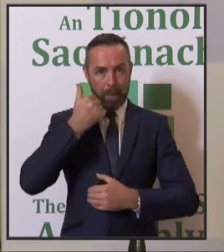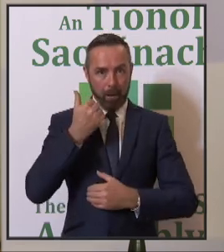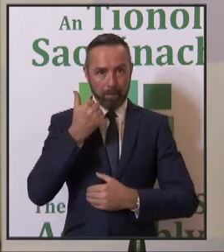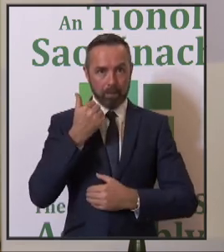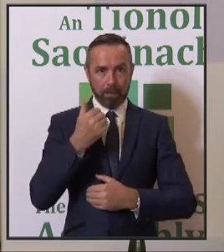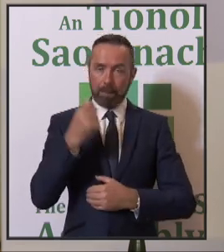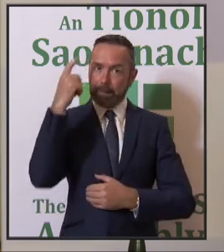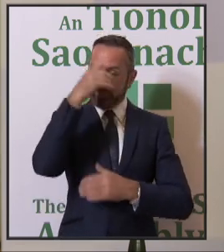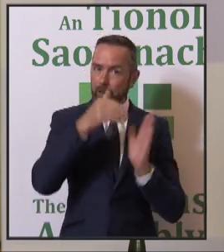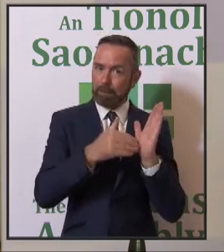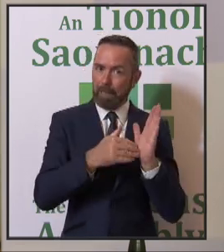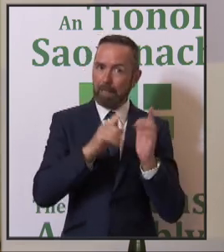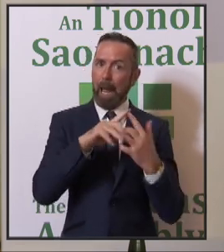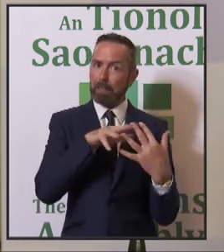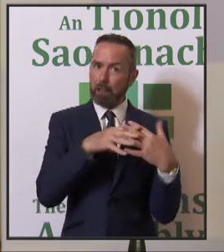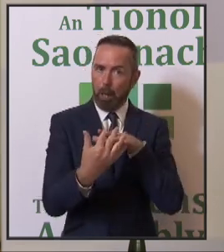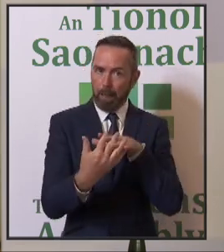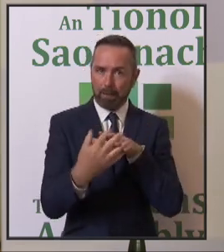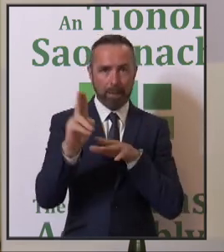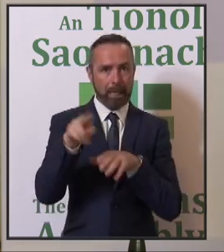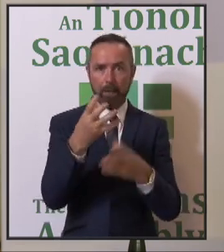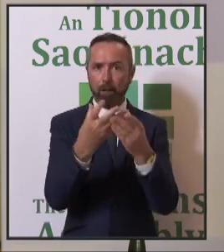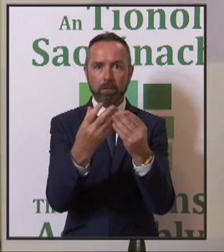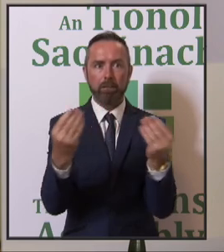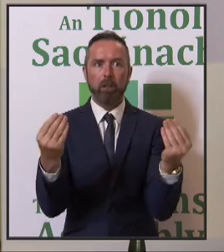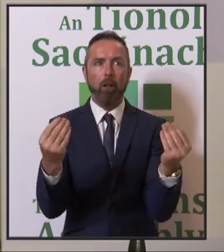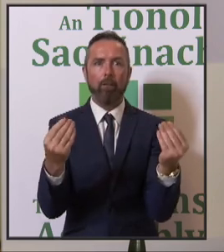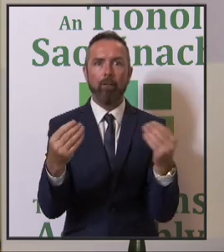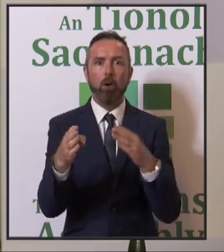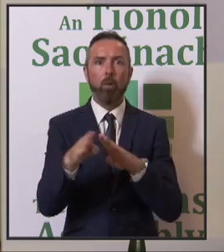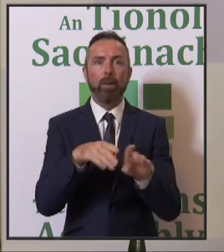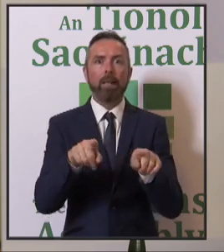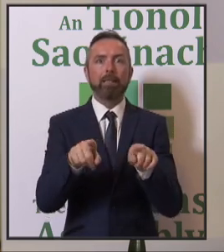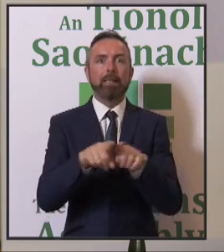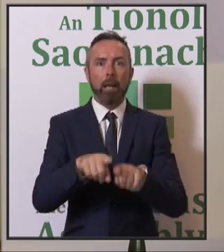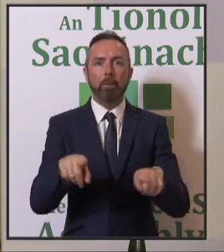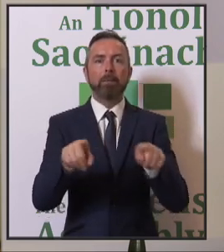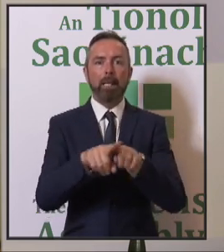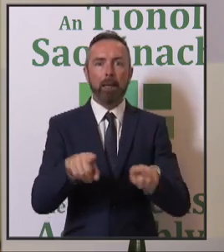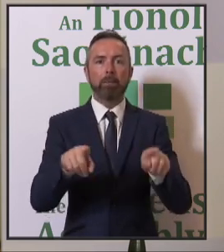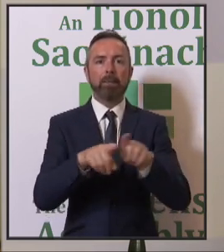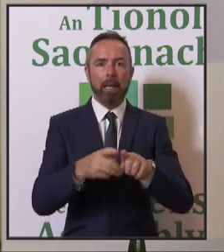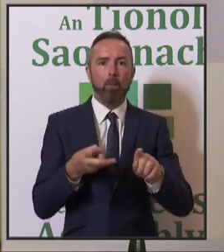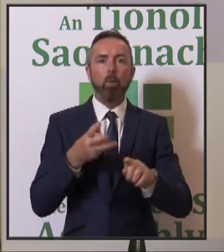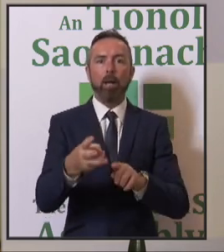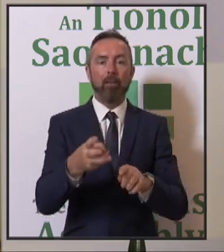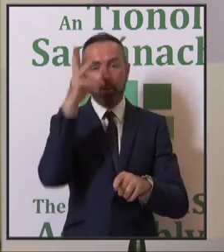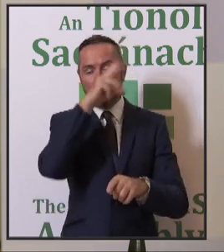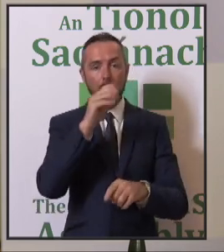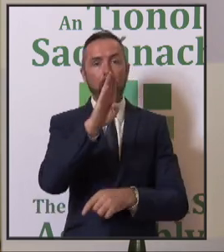they are difficult and they are complex and they're not going to be solved with the same type of thinking that got us into these problems. So for example,